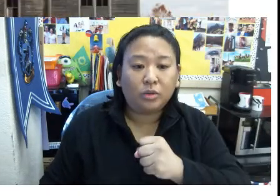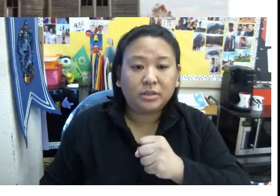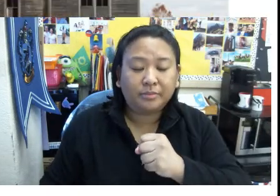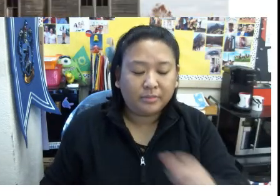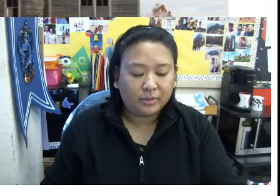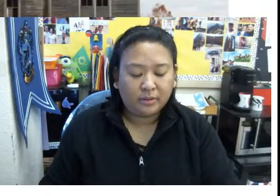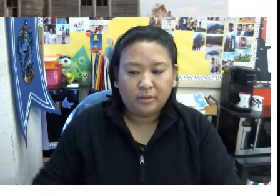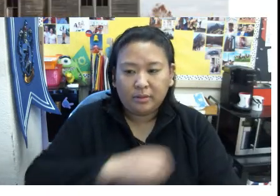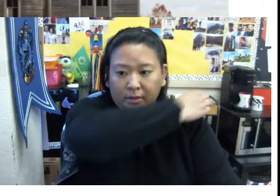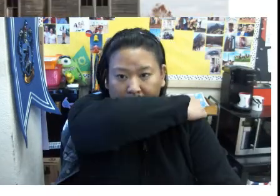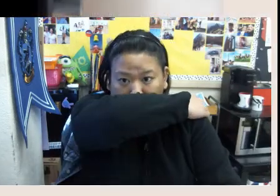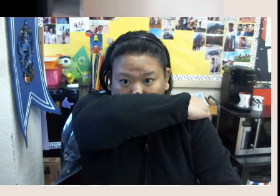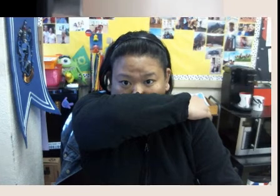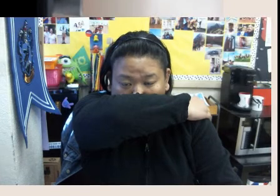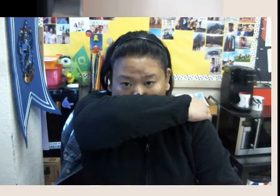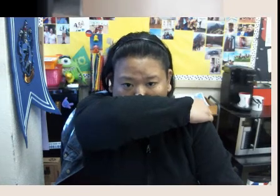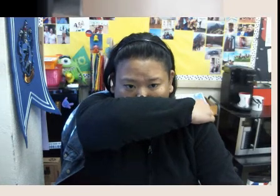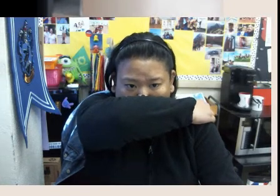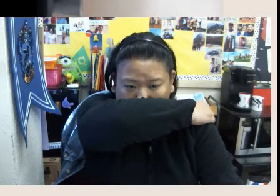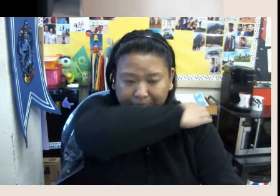It's old.